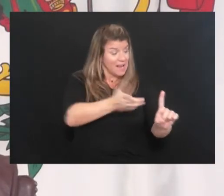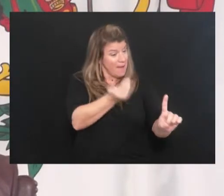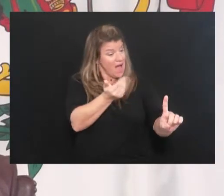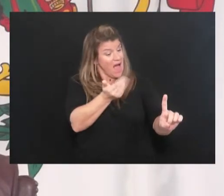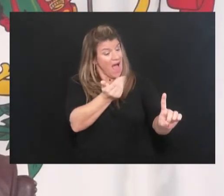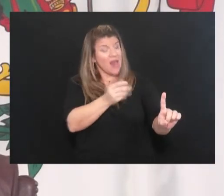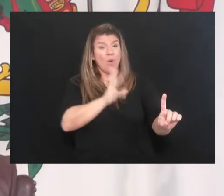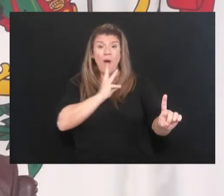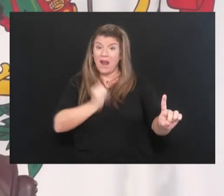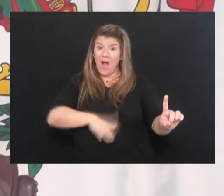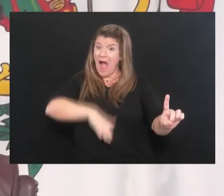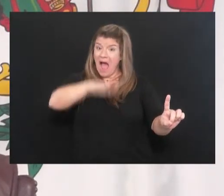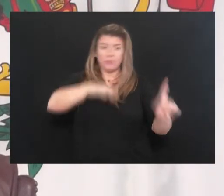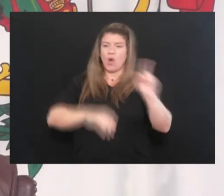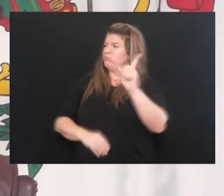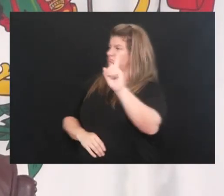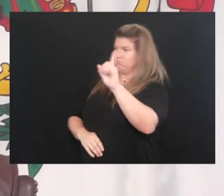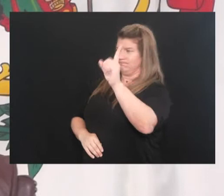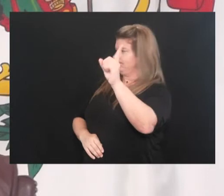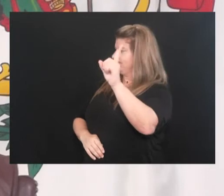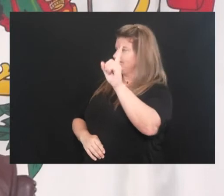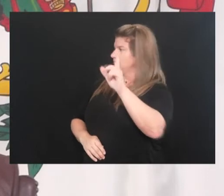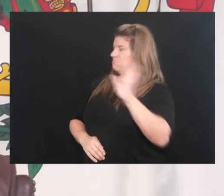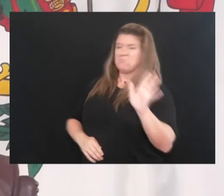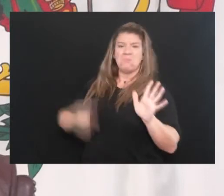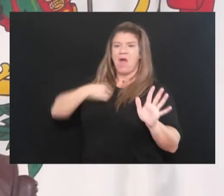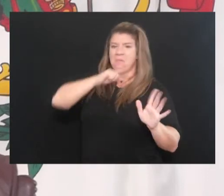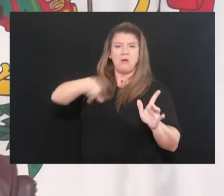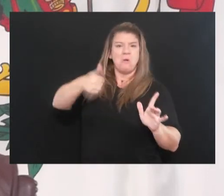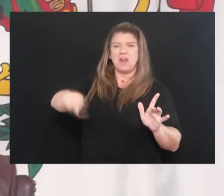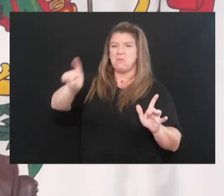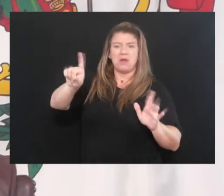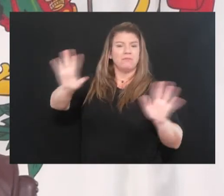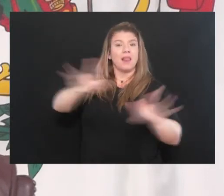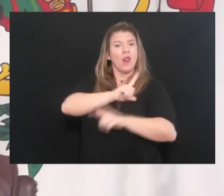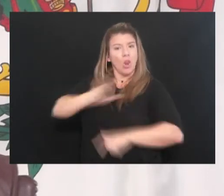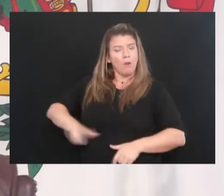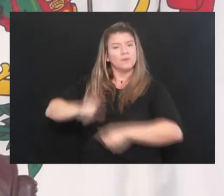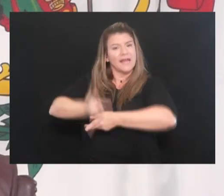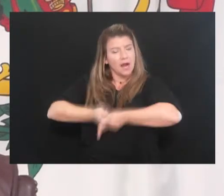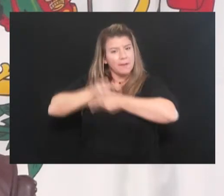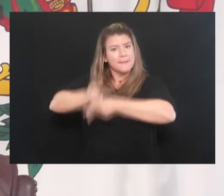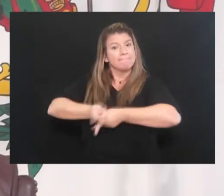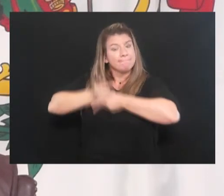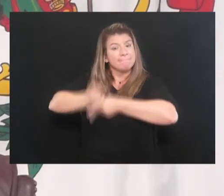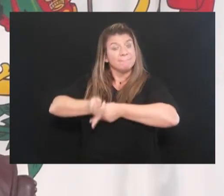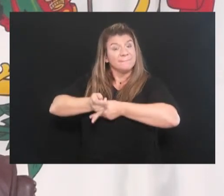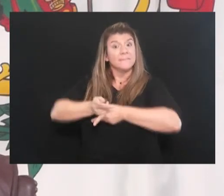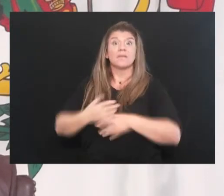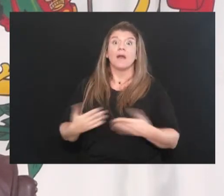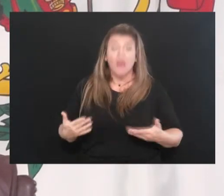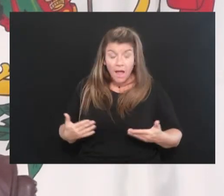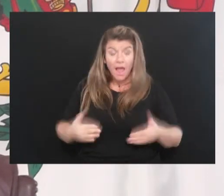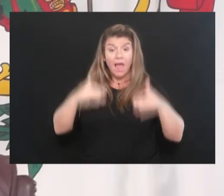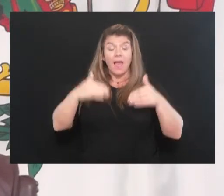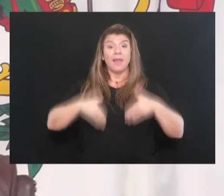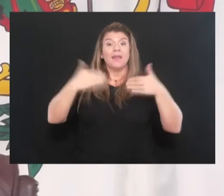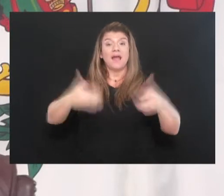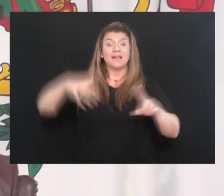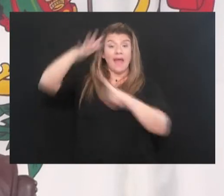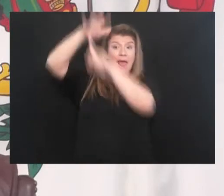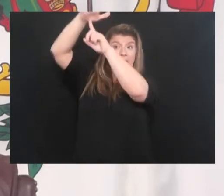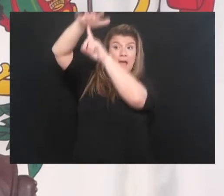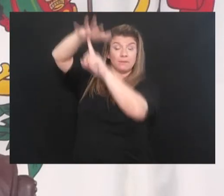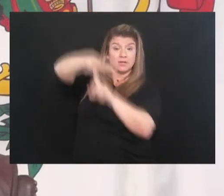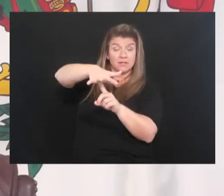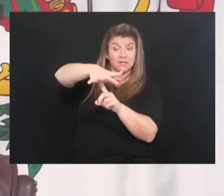that high. No, I'm not going anywhere. The Lord's going to take care of me. The next thing is the helicopter